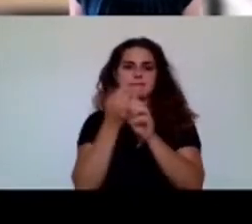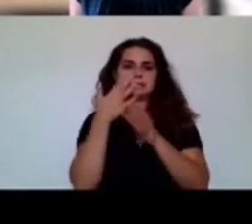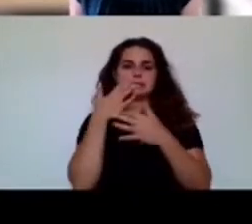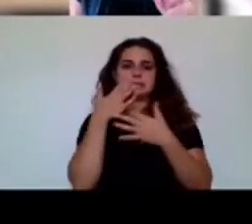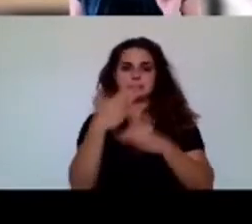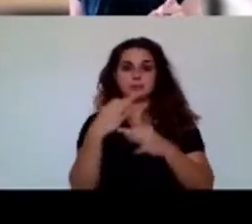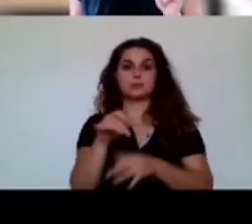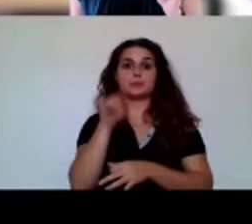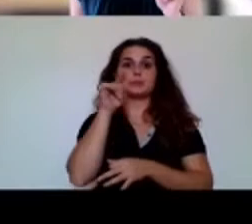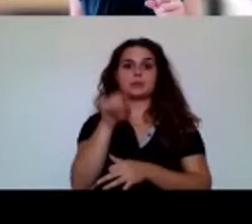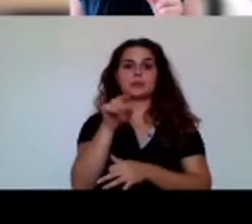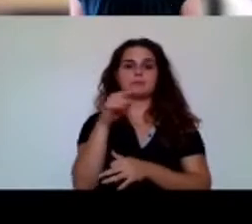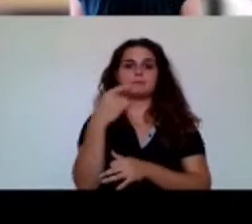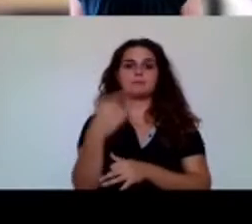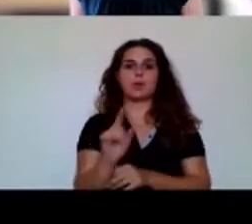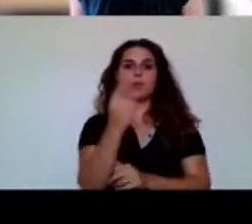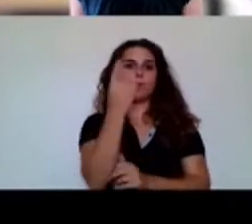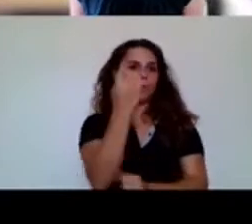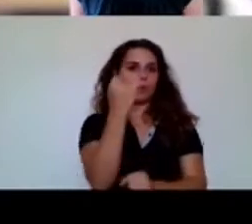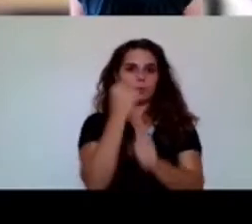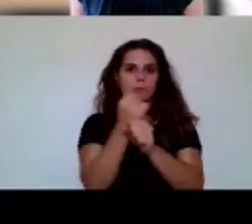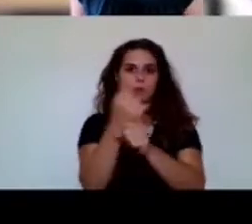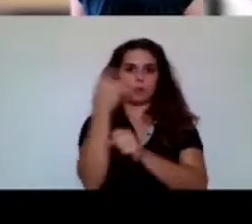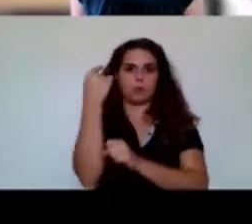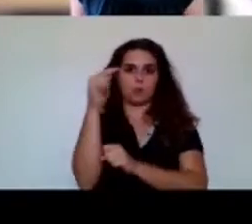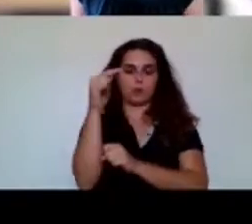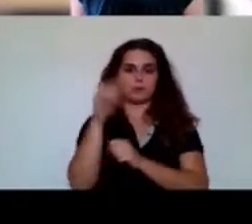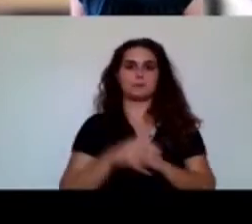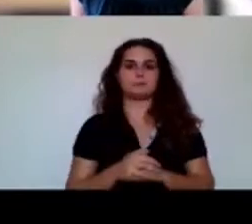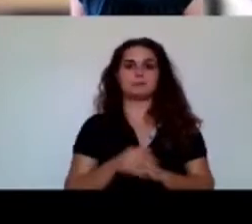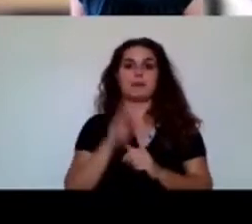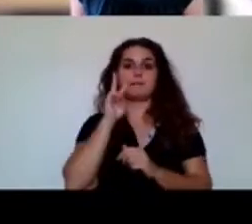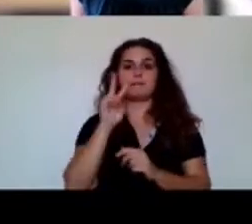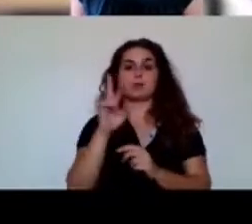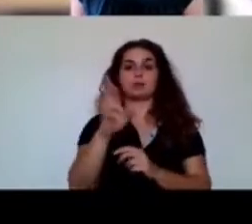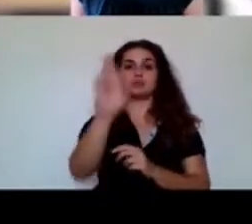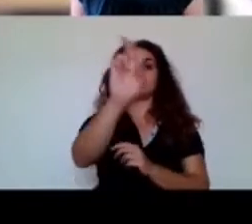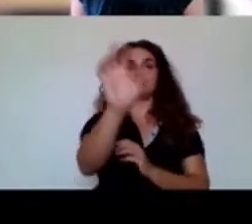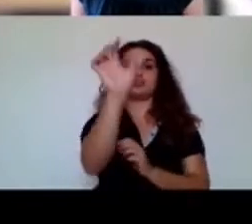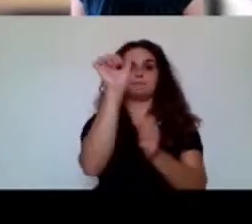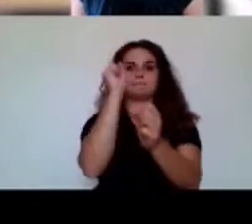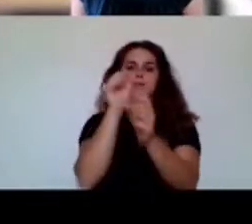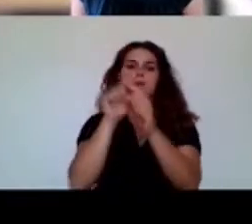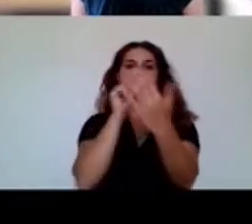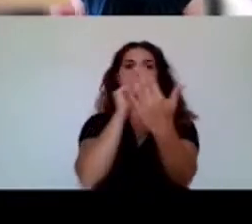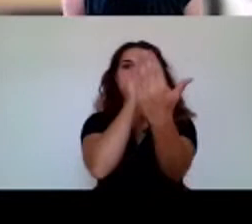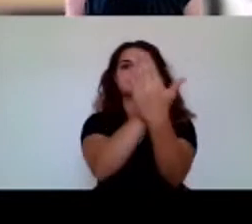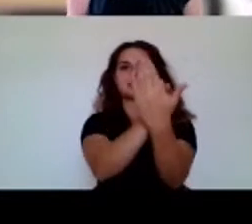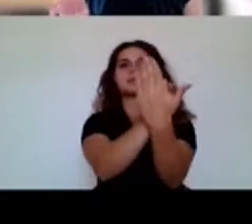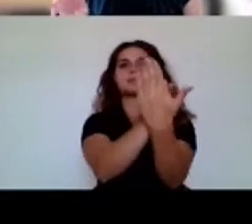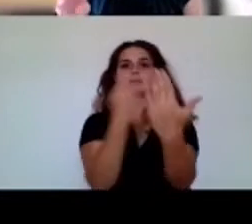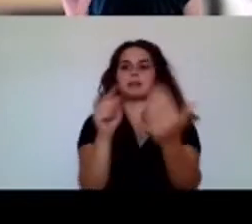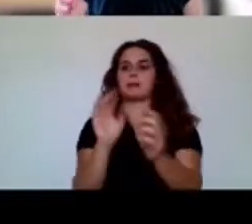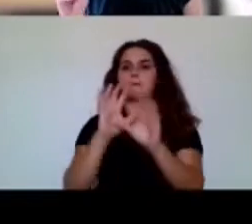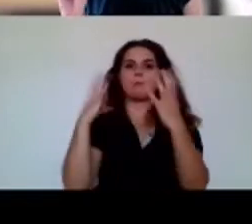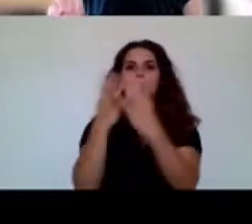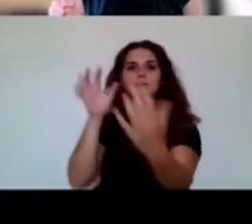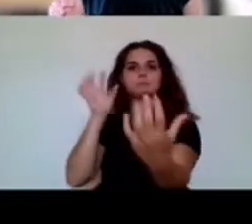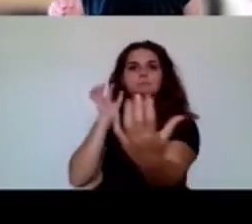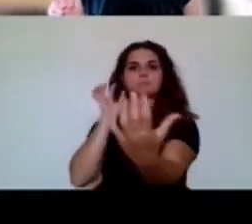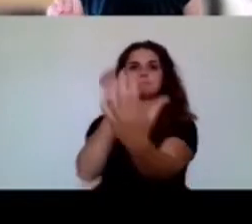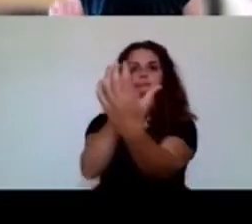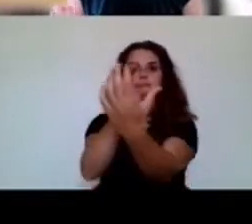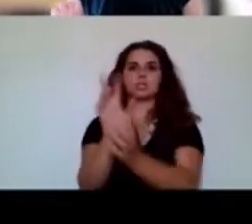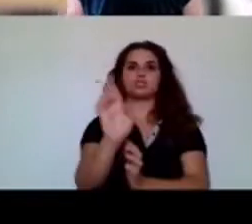this experiment has one job. He will see a target on the wall and he has to aim to throw a ball at